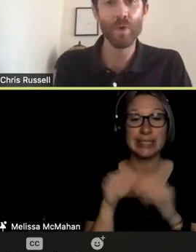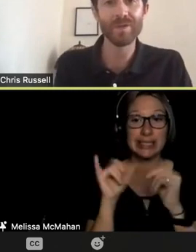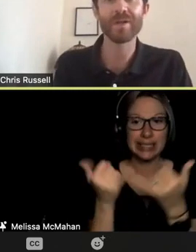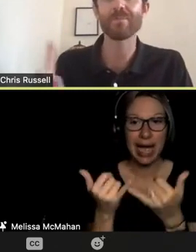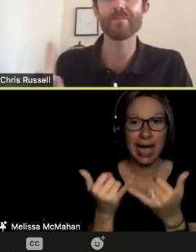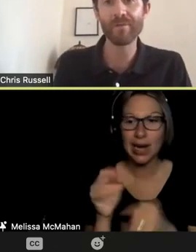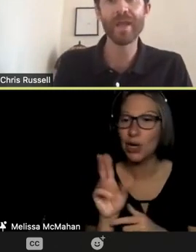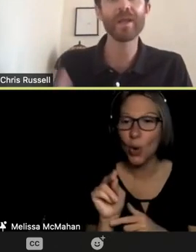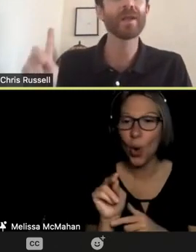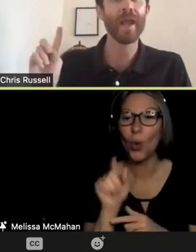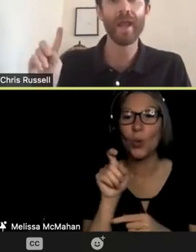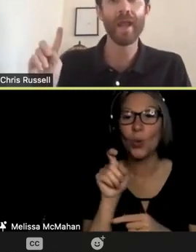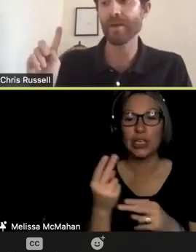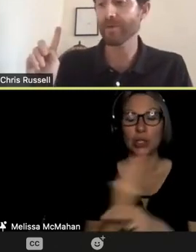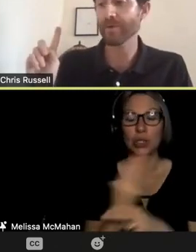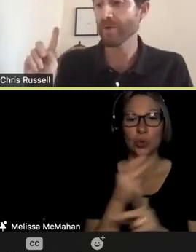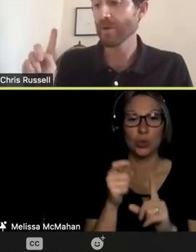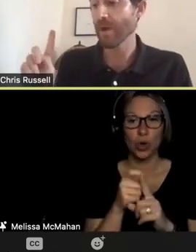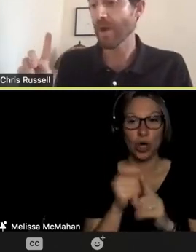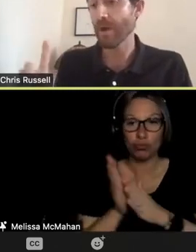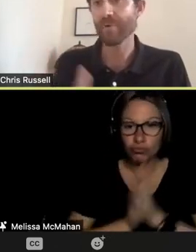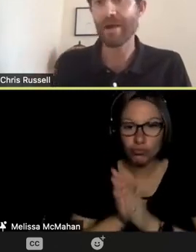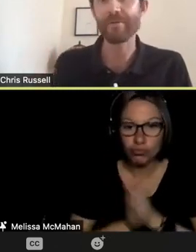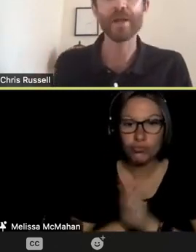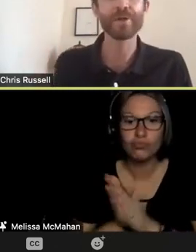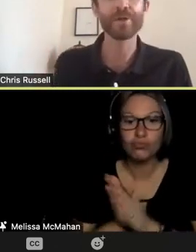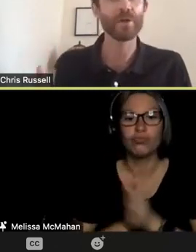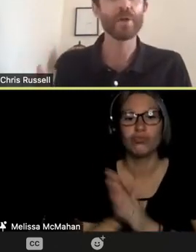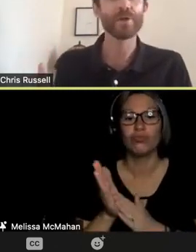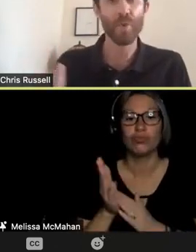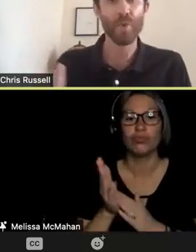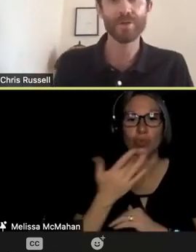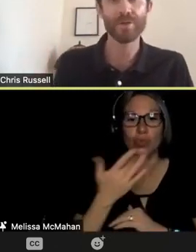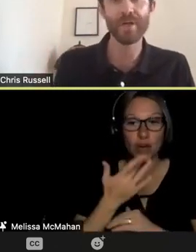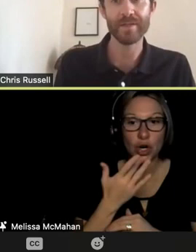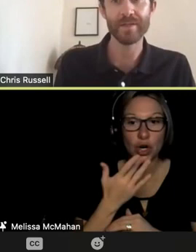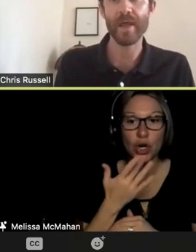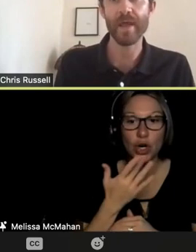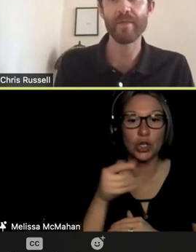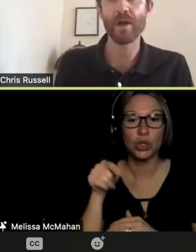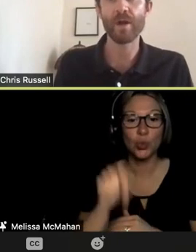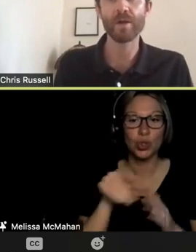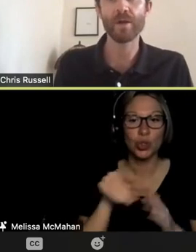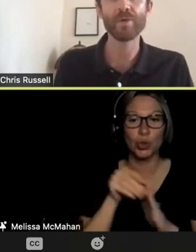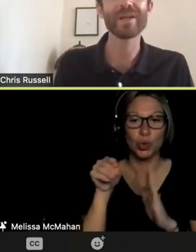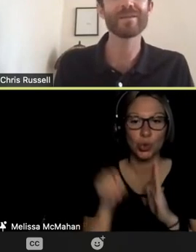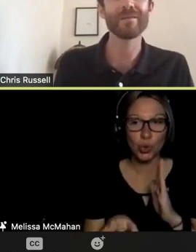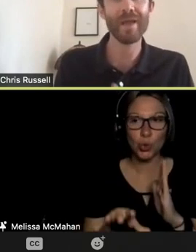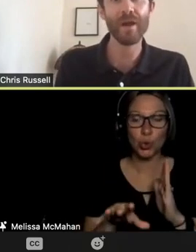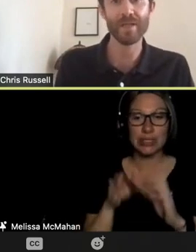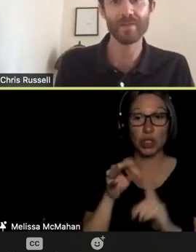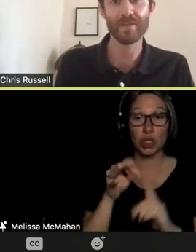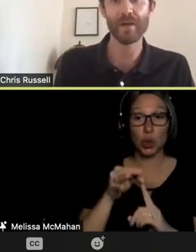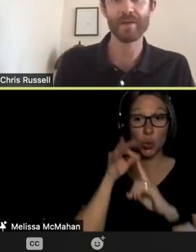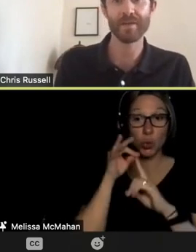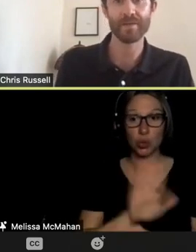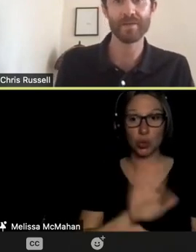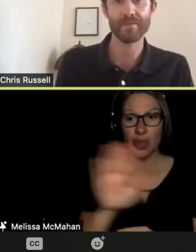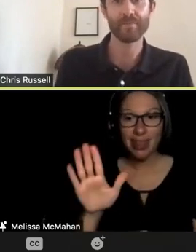to use words that are motivating and preferential to our students and that are unique to